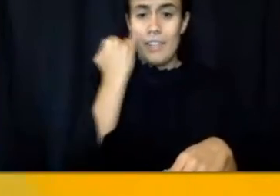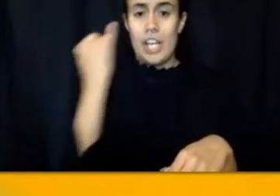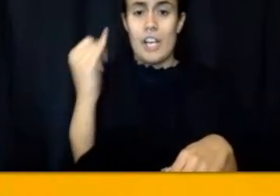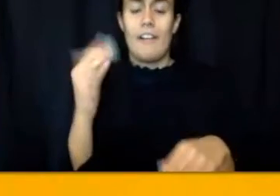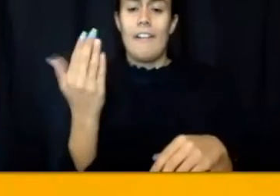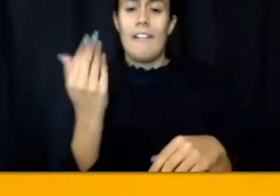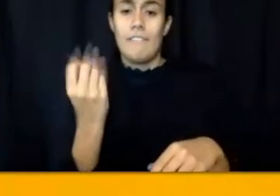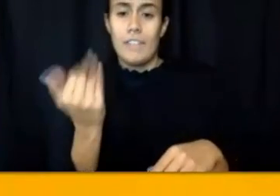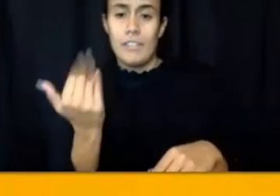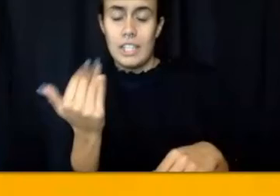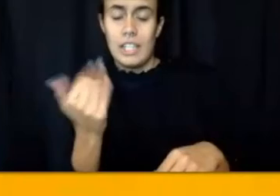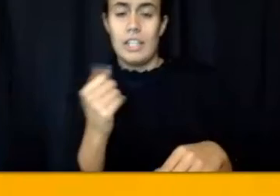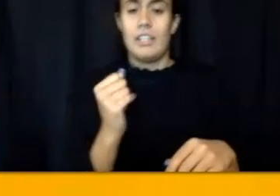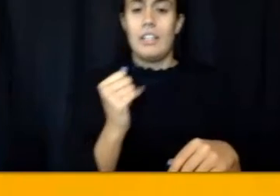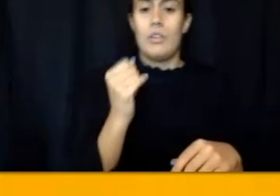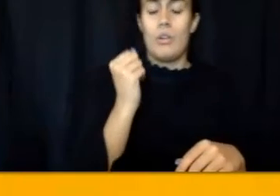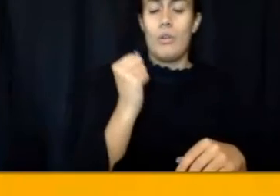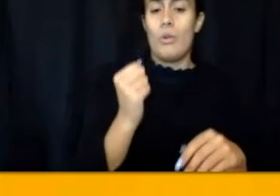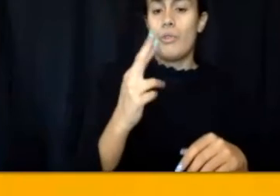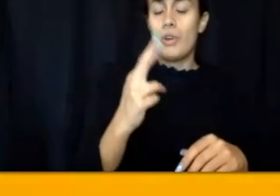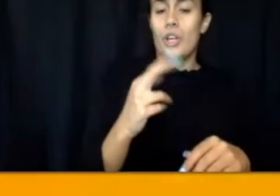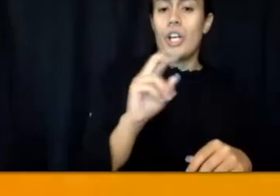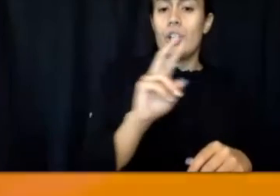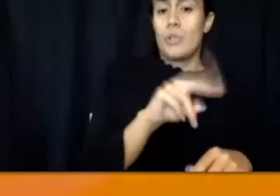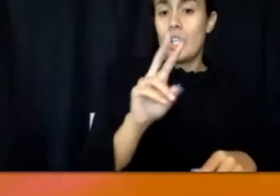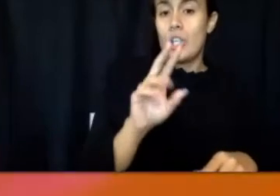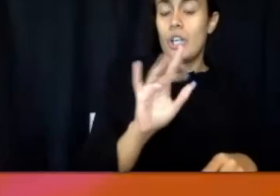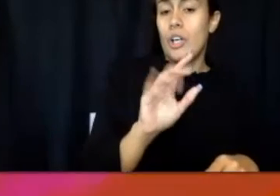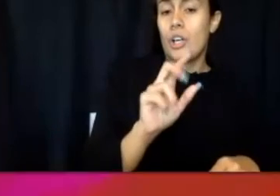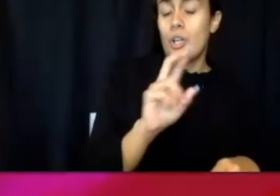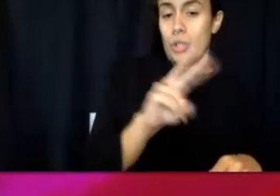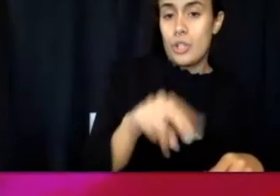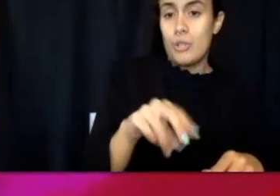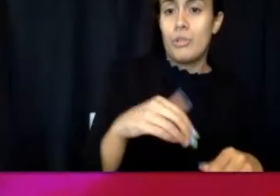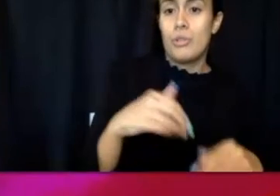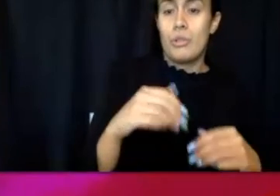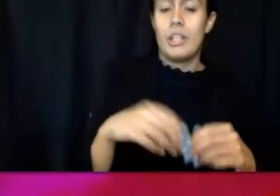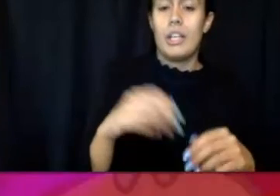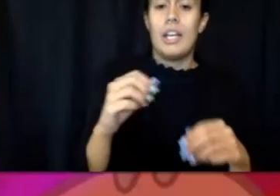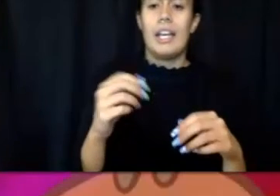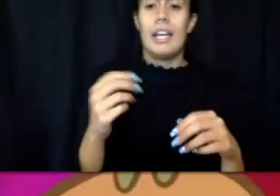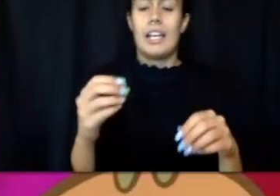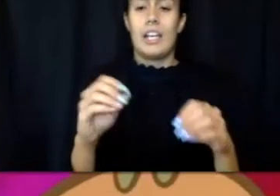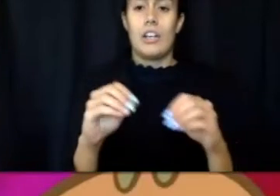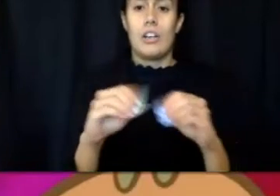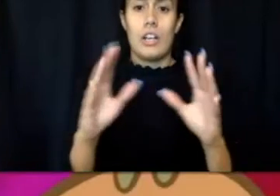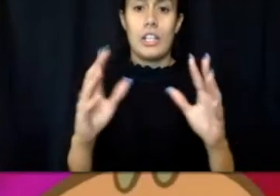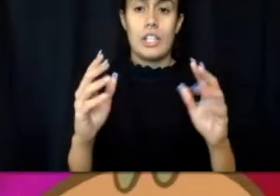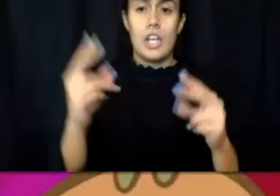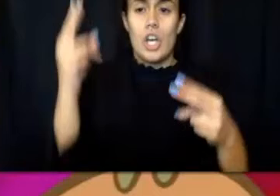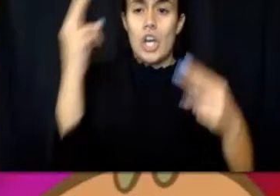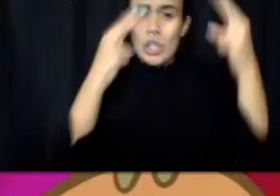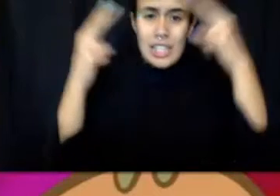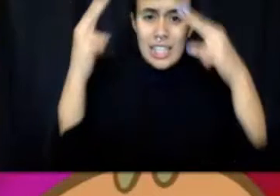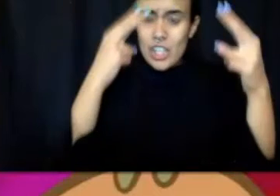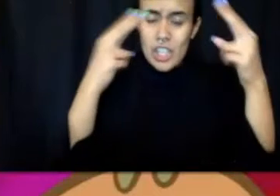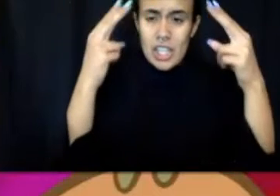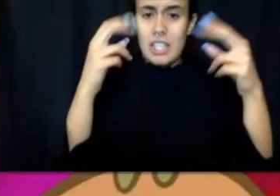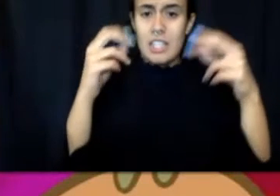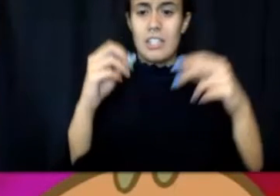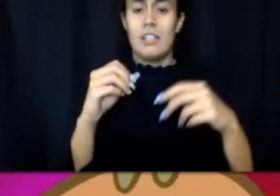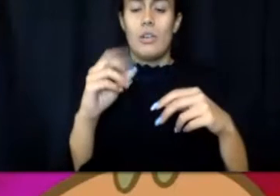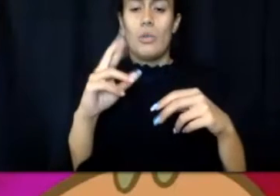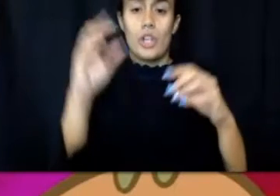than a 22-year-old, for instance. Marijuana can also cause hallucinations or paranoid delusions. Known